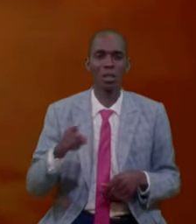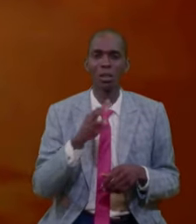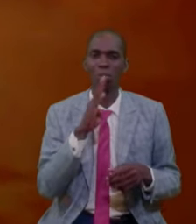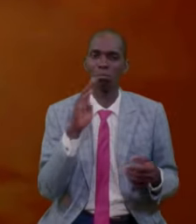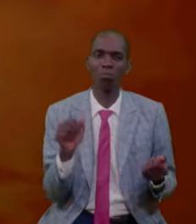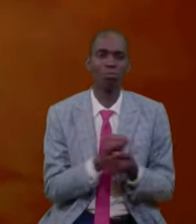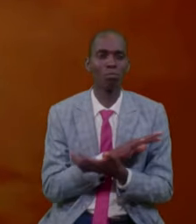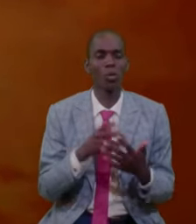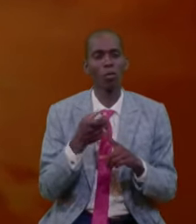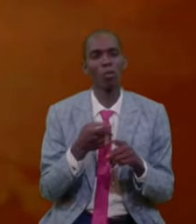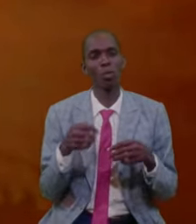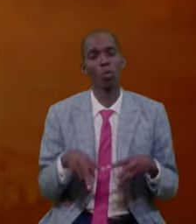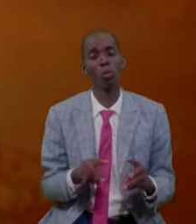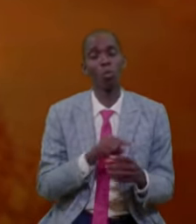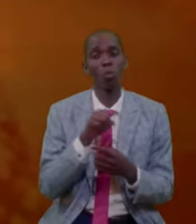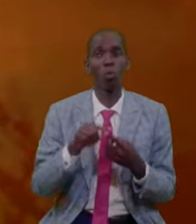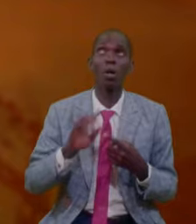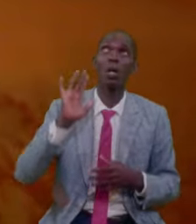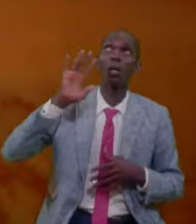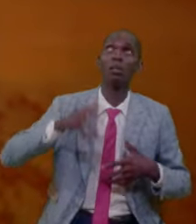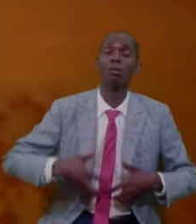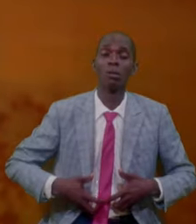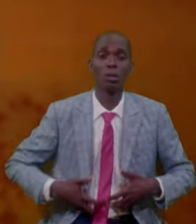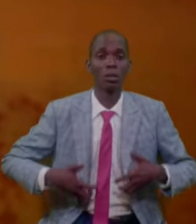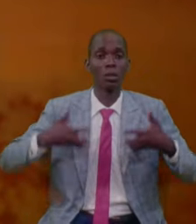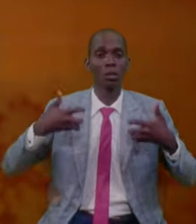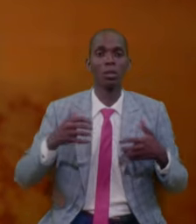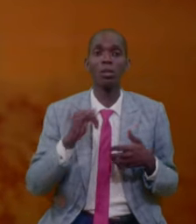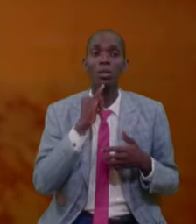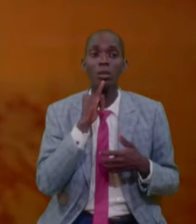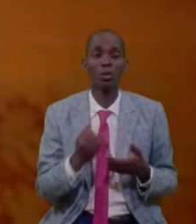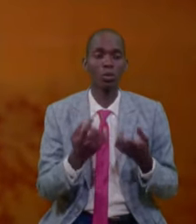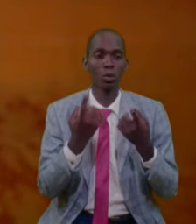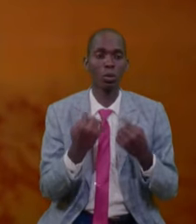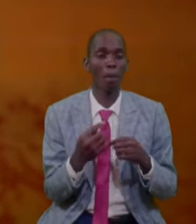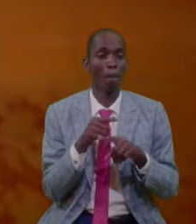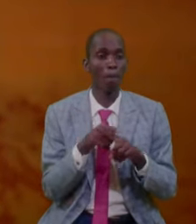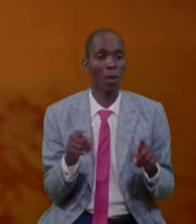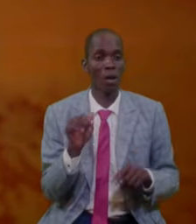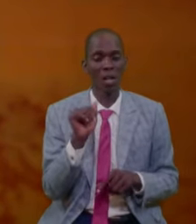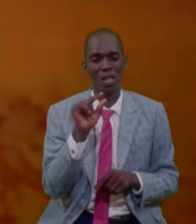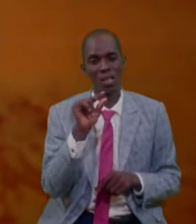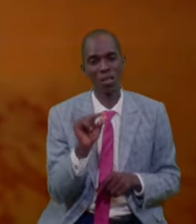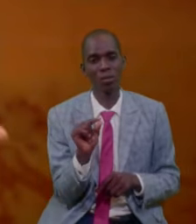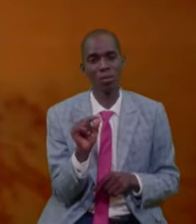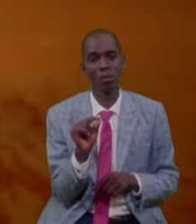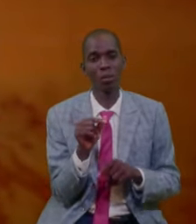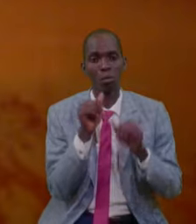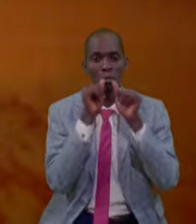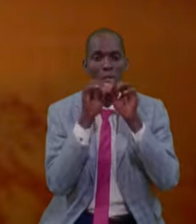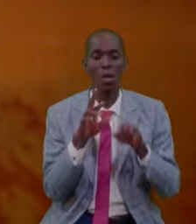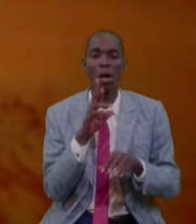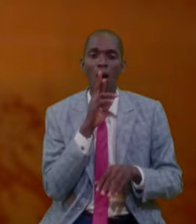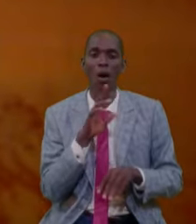the way, when his wrath is kindled but a little. But